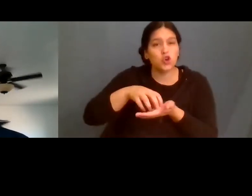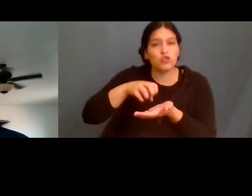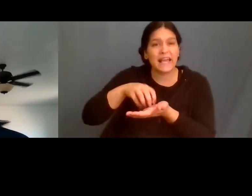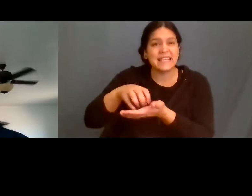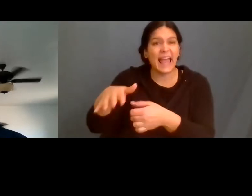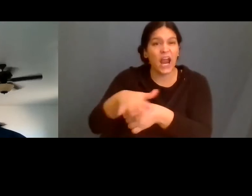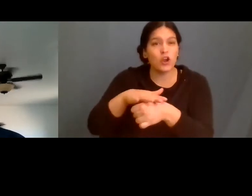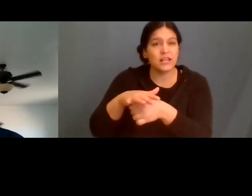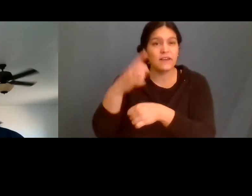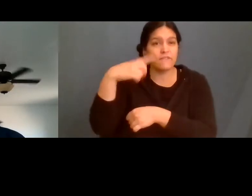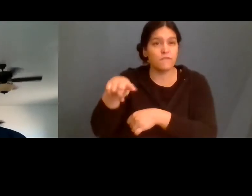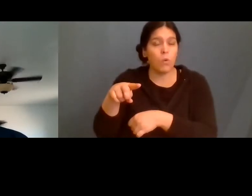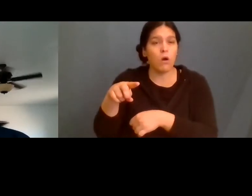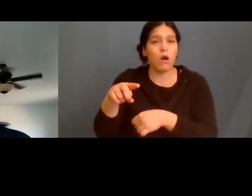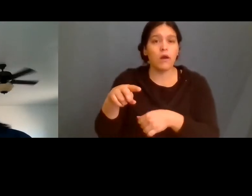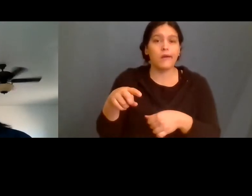Very thankful for that.